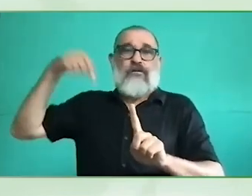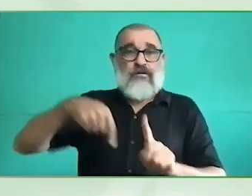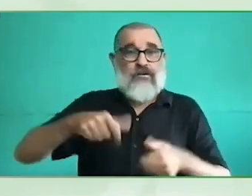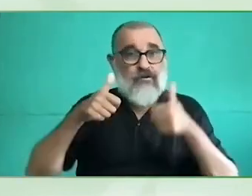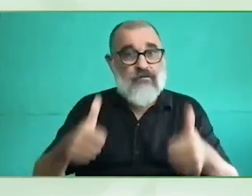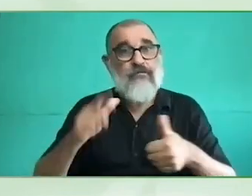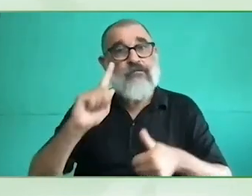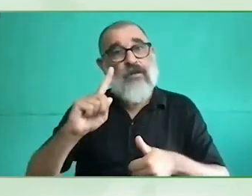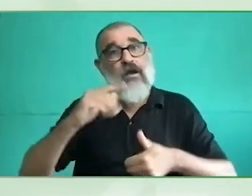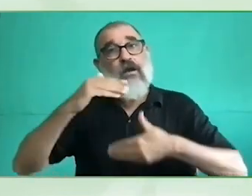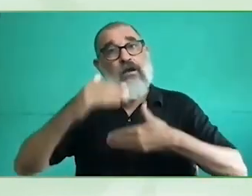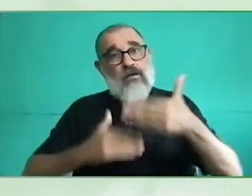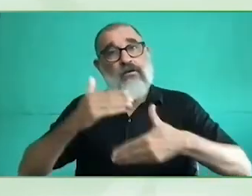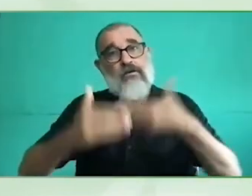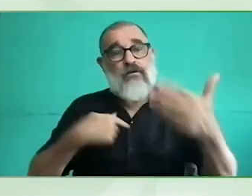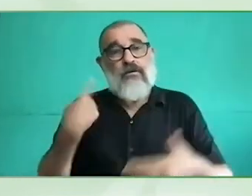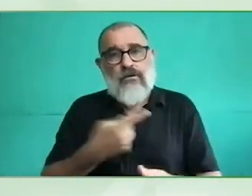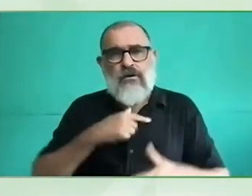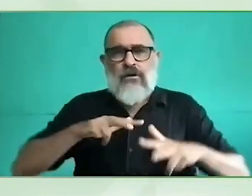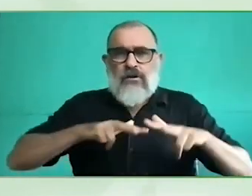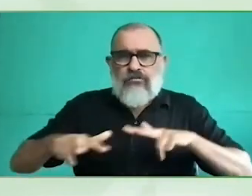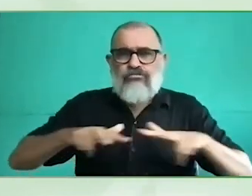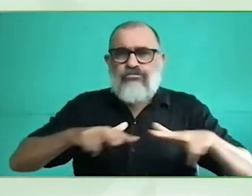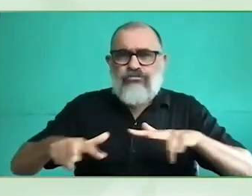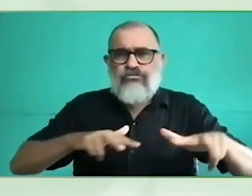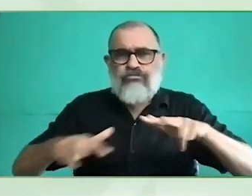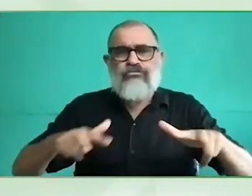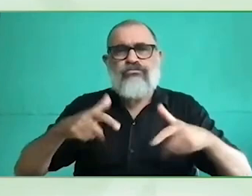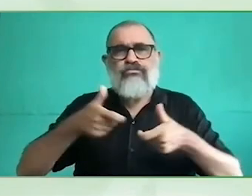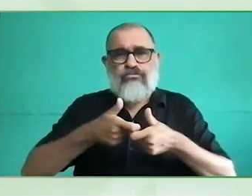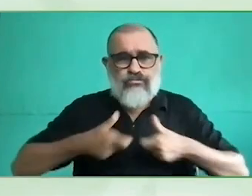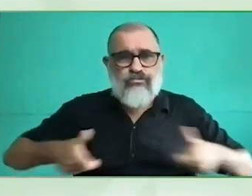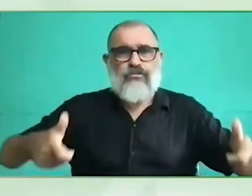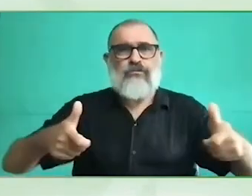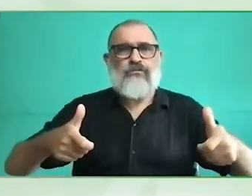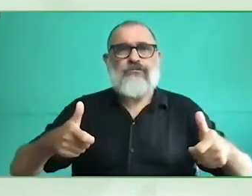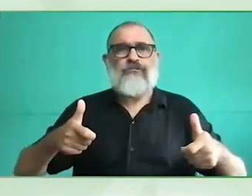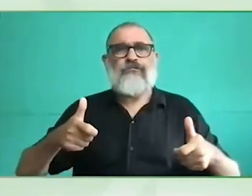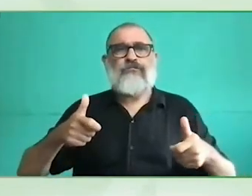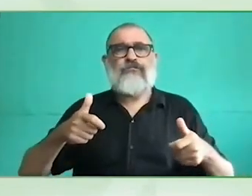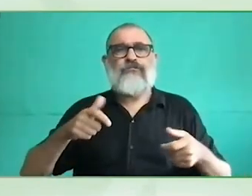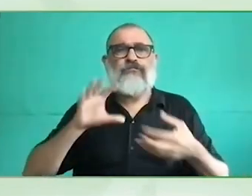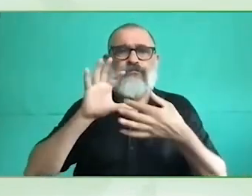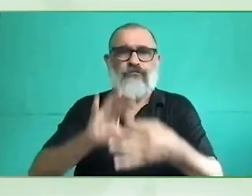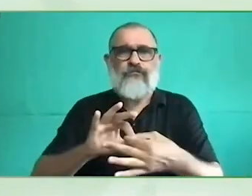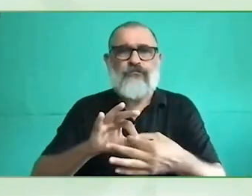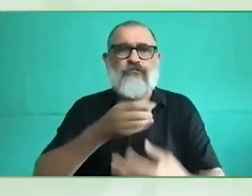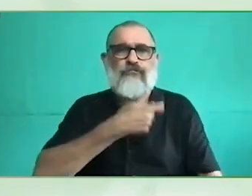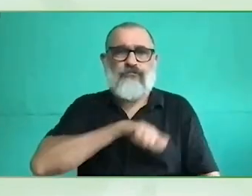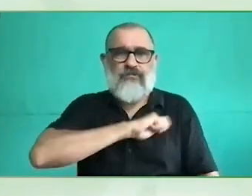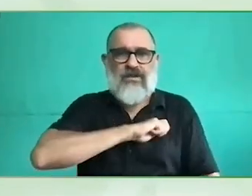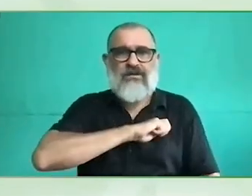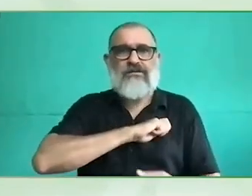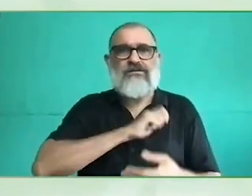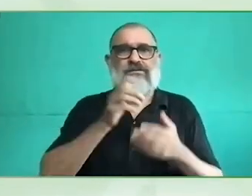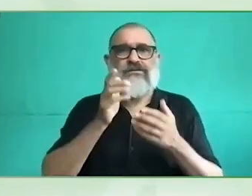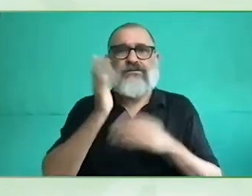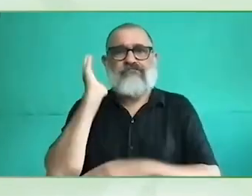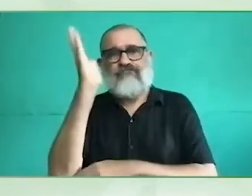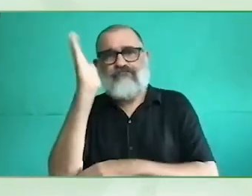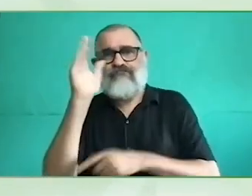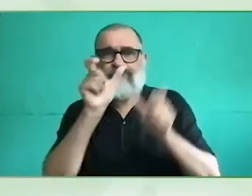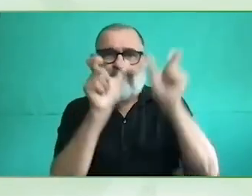a conference for the Spanish-speaking community international.